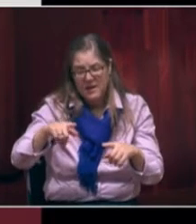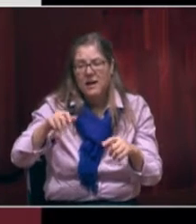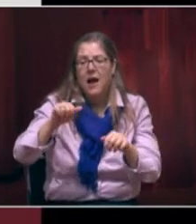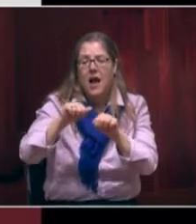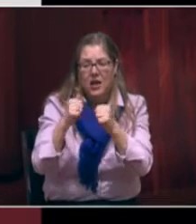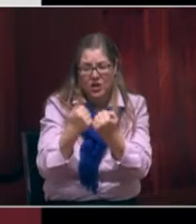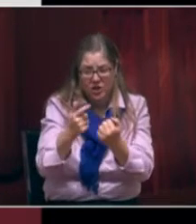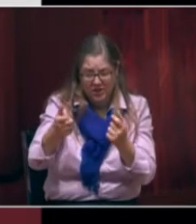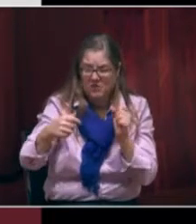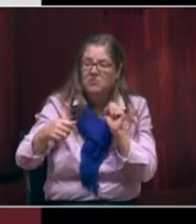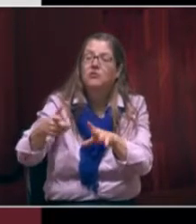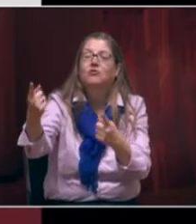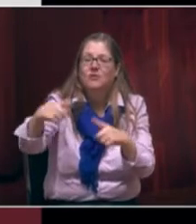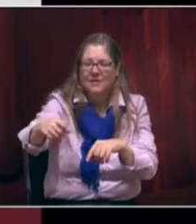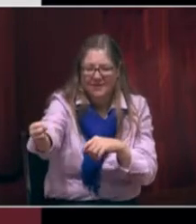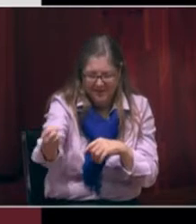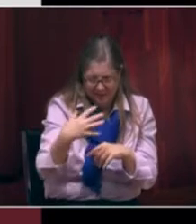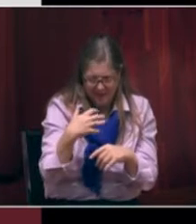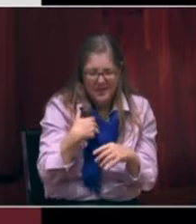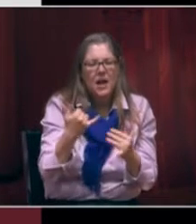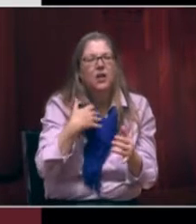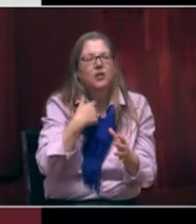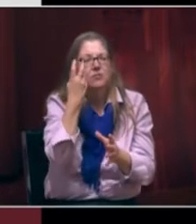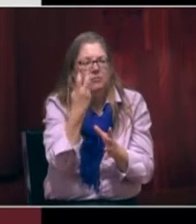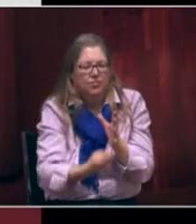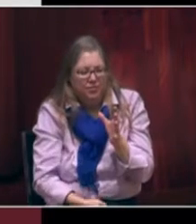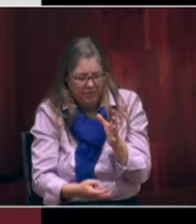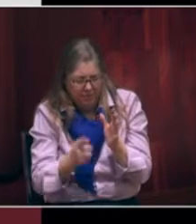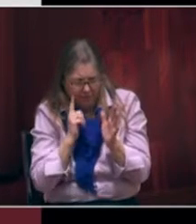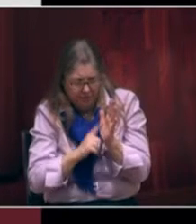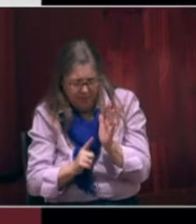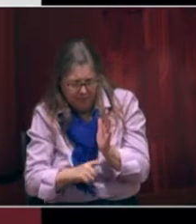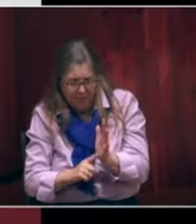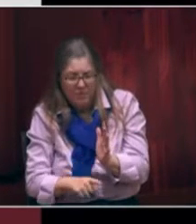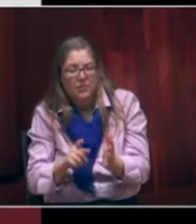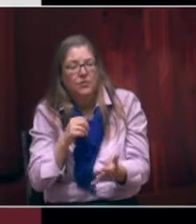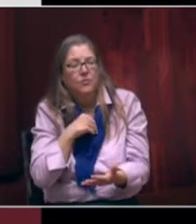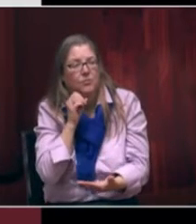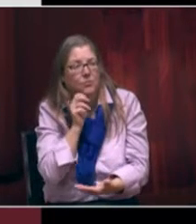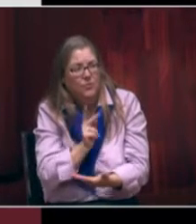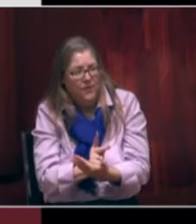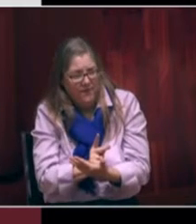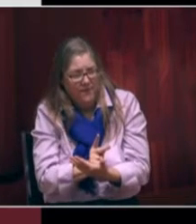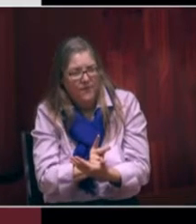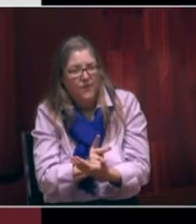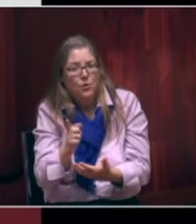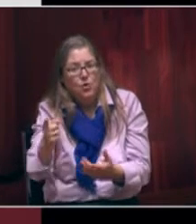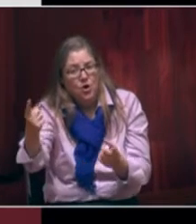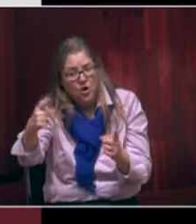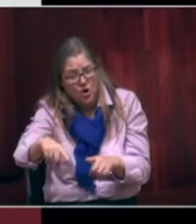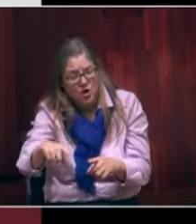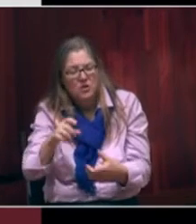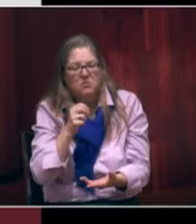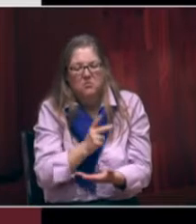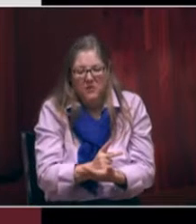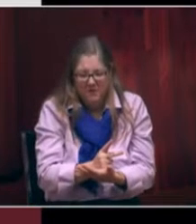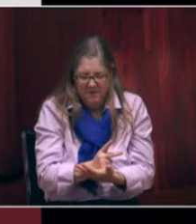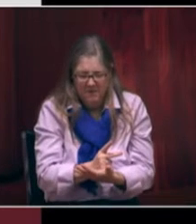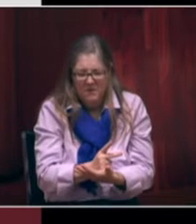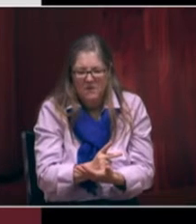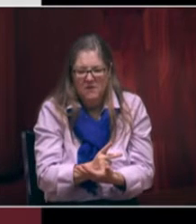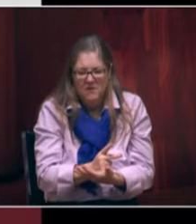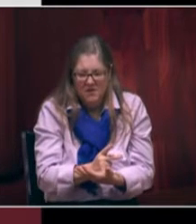it back to us, and then we're going to do that deep dive review, then we're going to approve your concurrence. You could get an email saying, yeah,